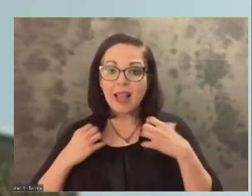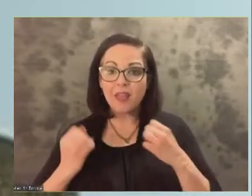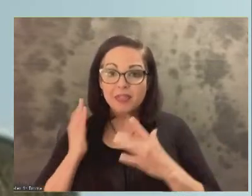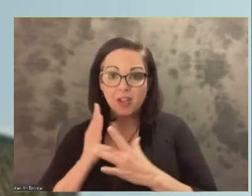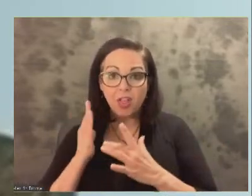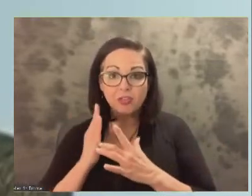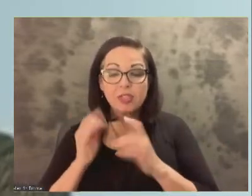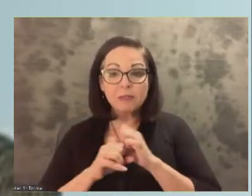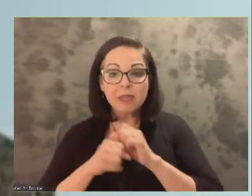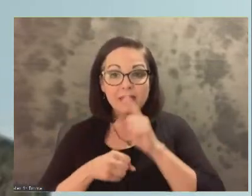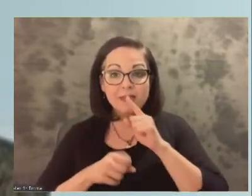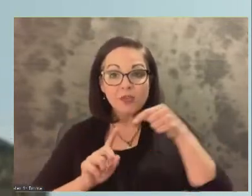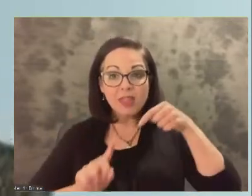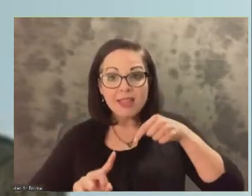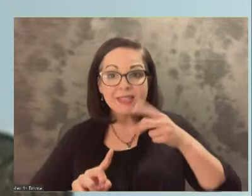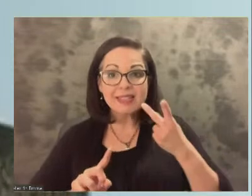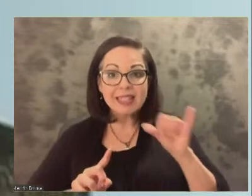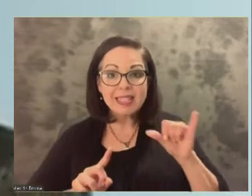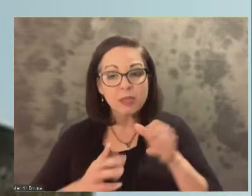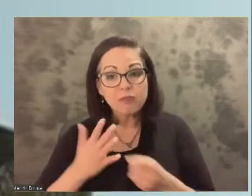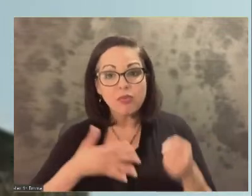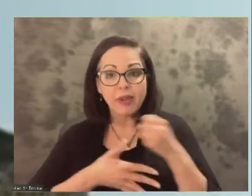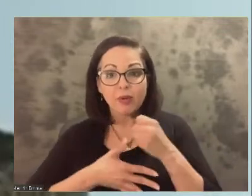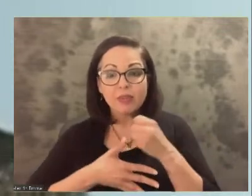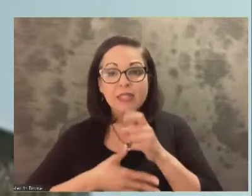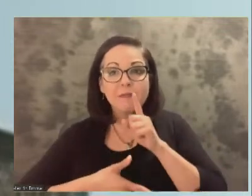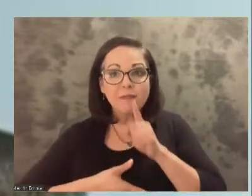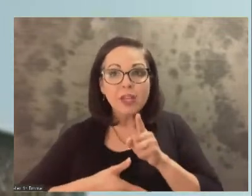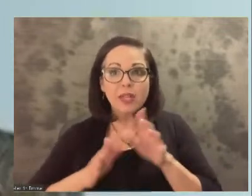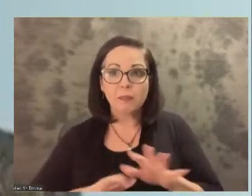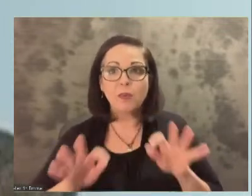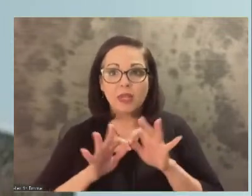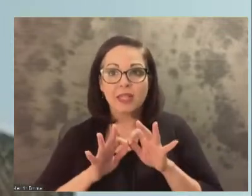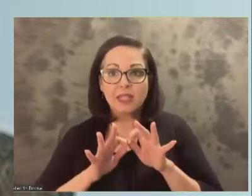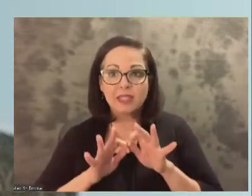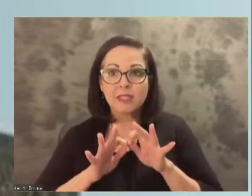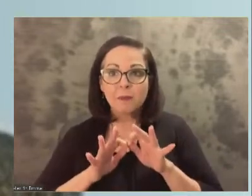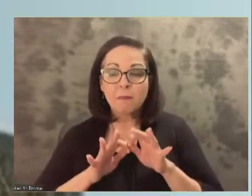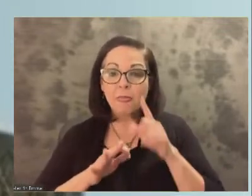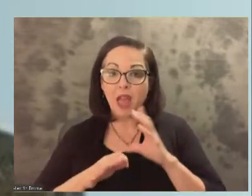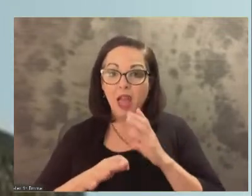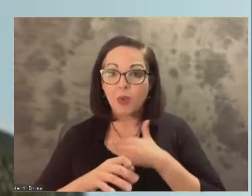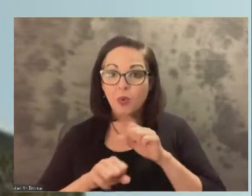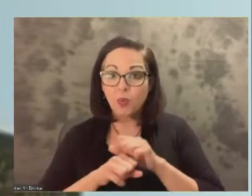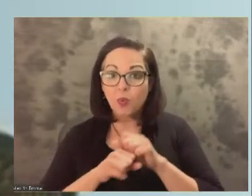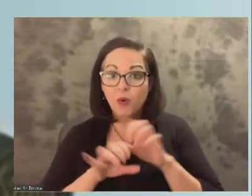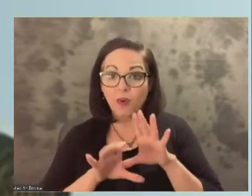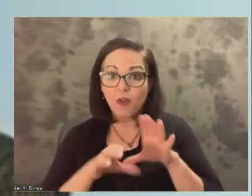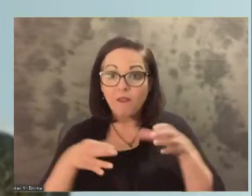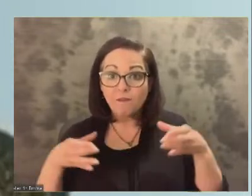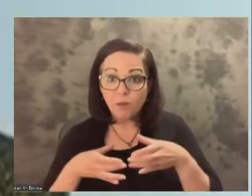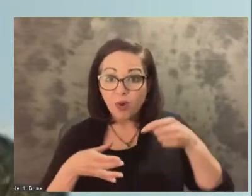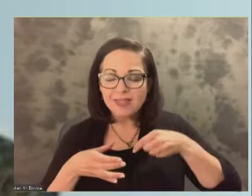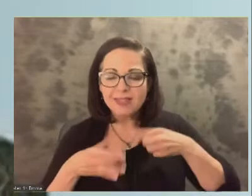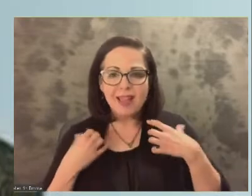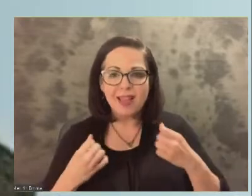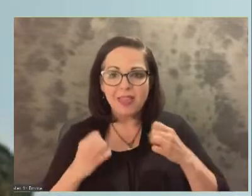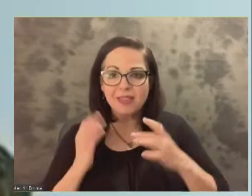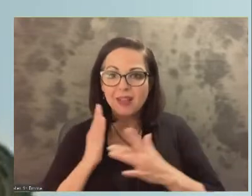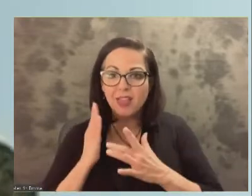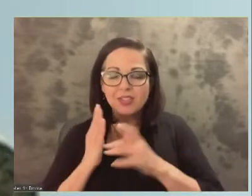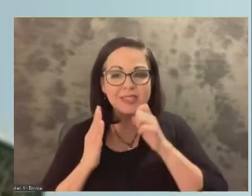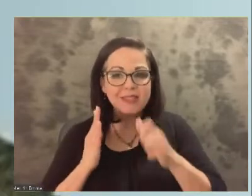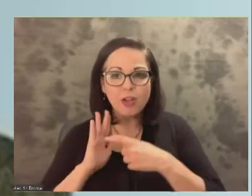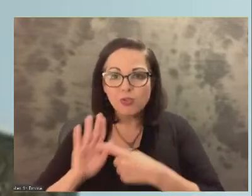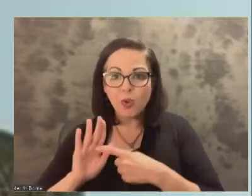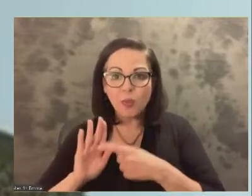and making this a key priority is very, very important. Our workforce in health technology is not reflective of those